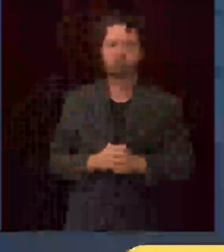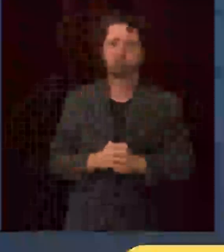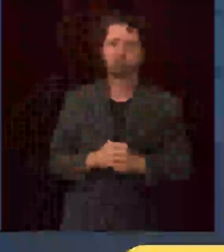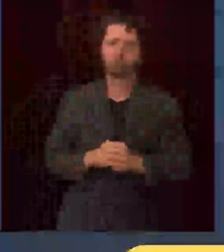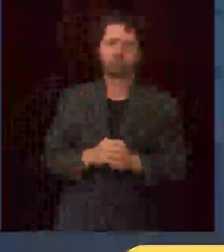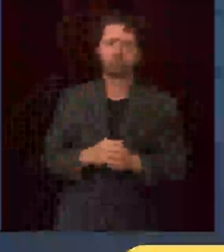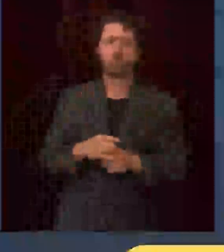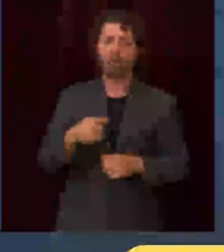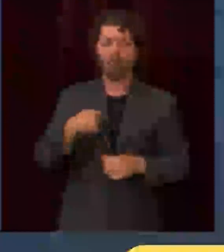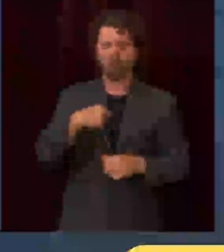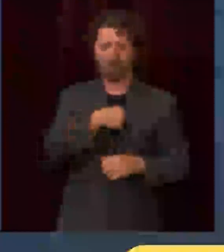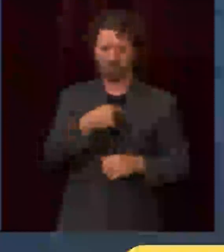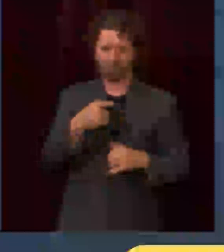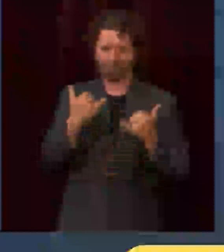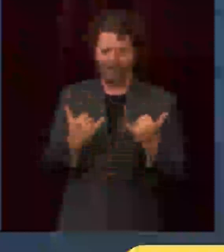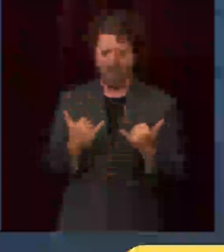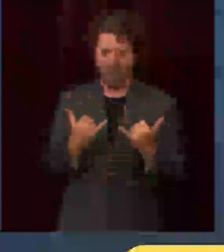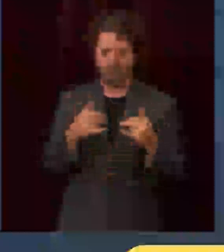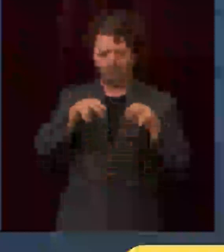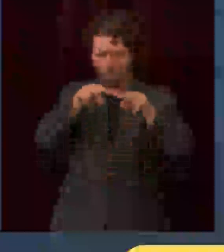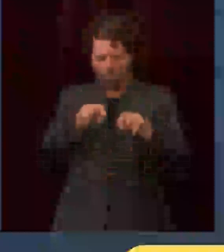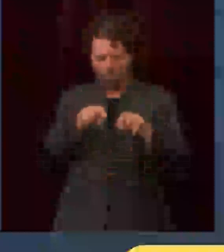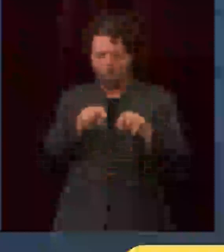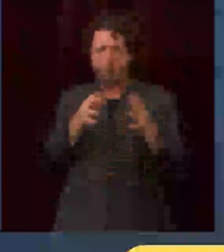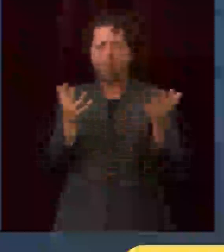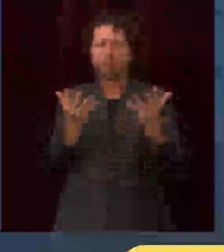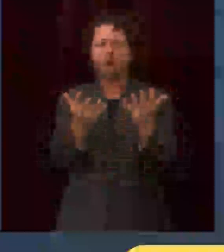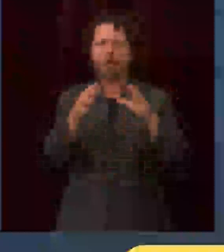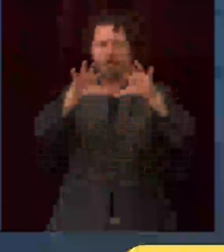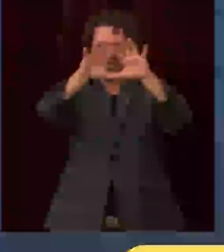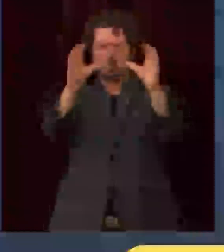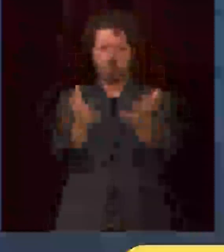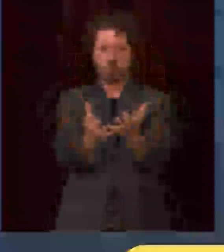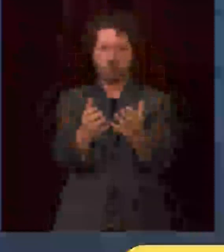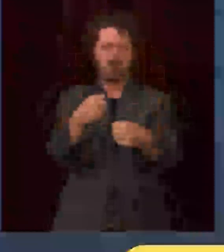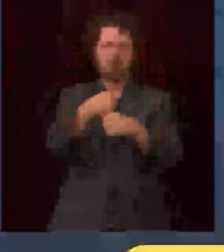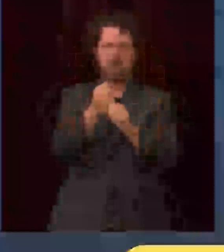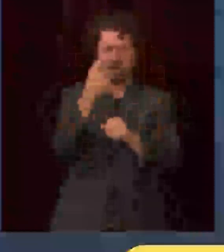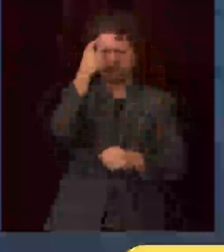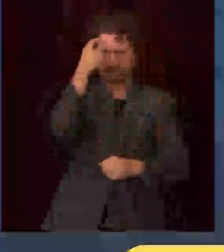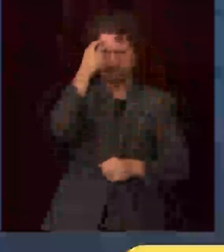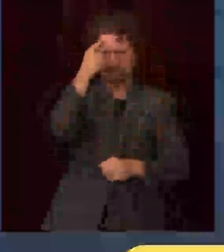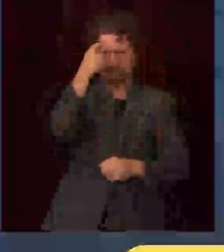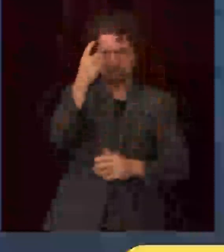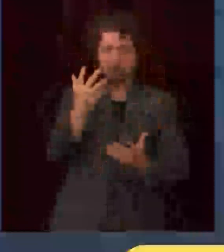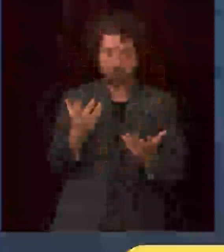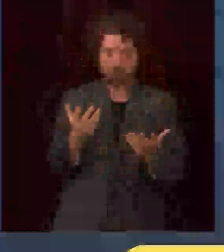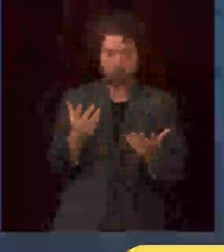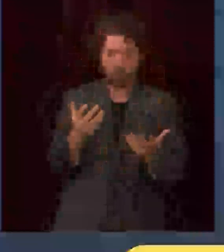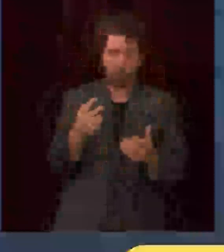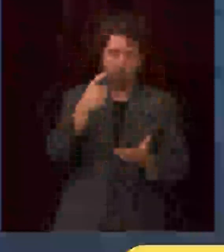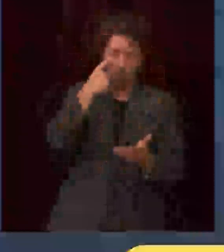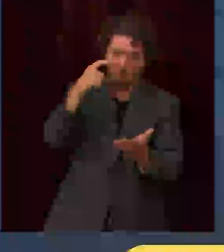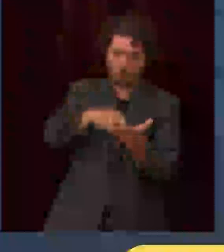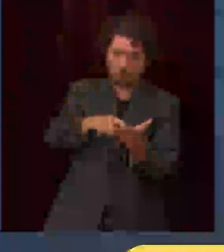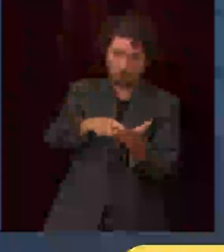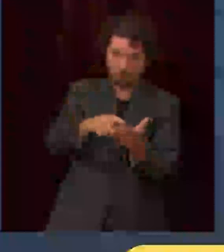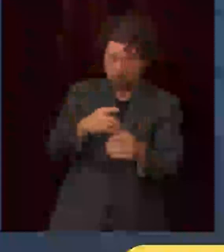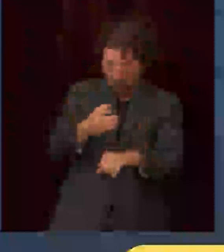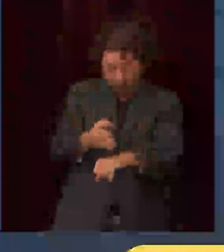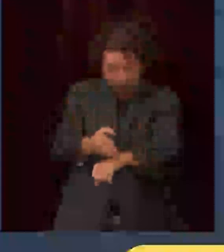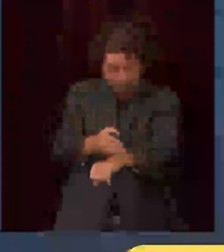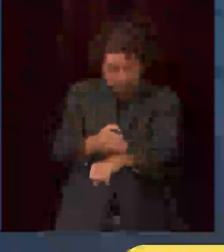are. We've seen good progress with the work we've been doing so far. And it gets down to the ability of the